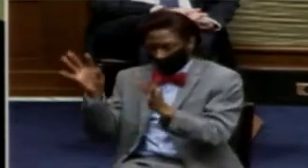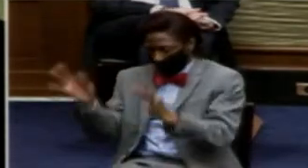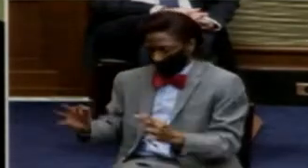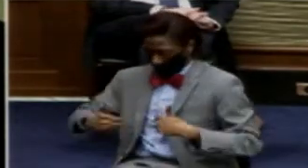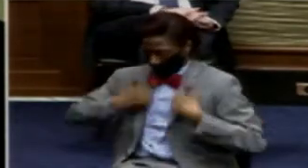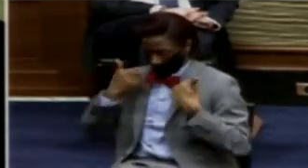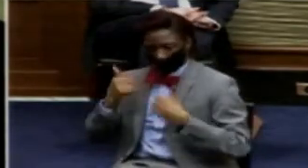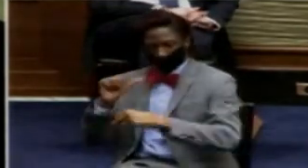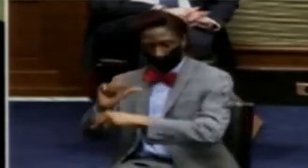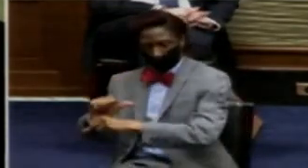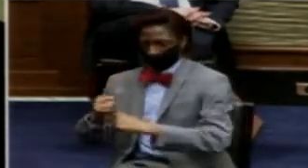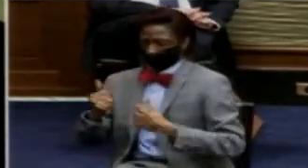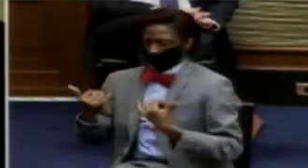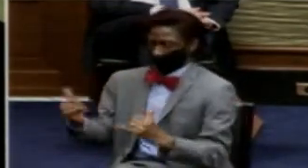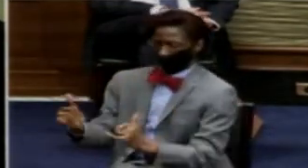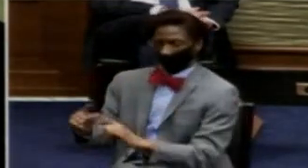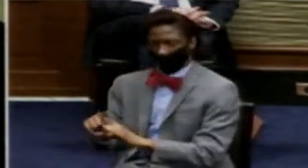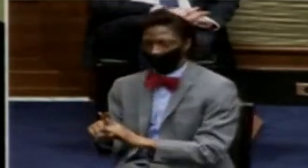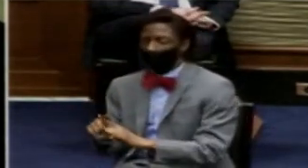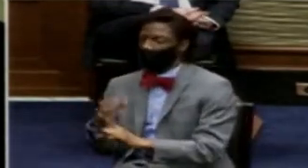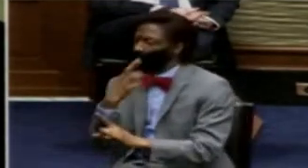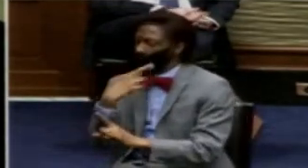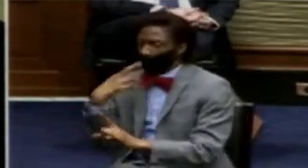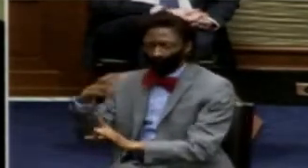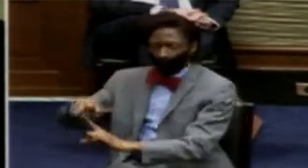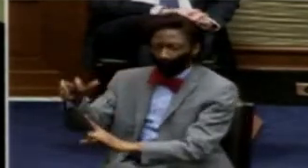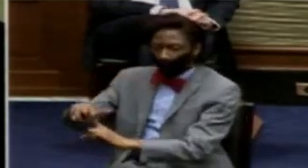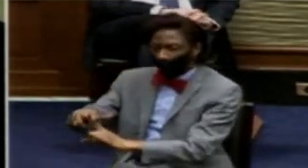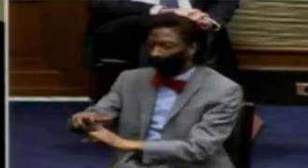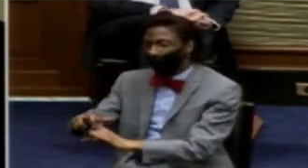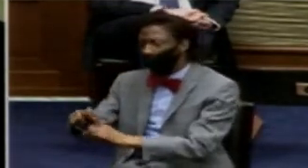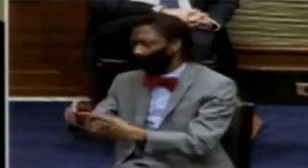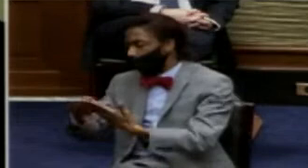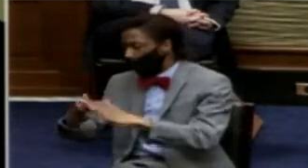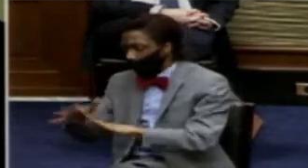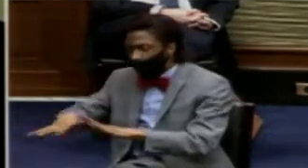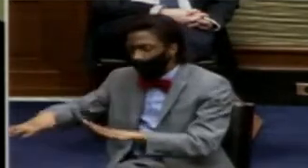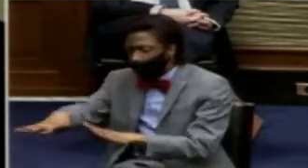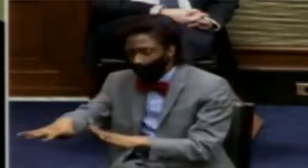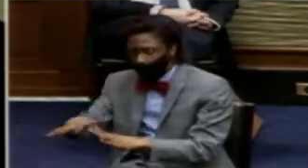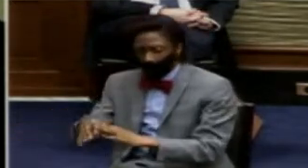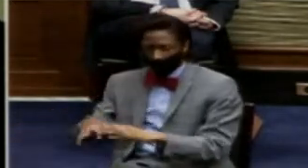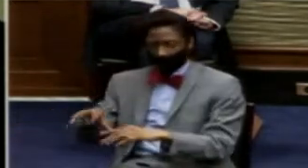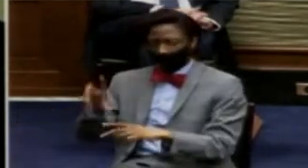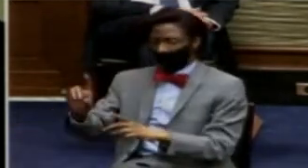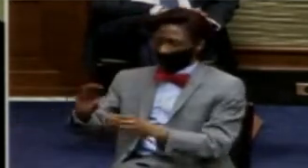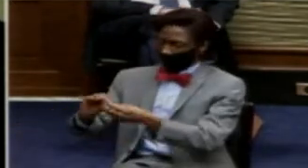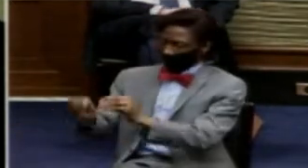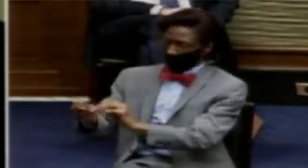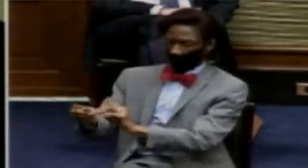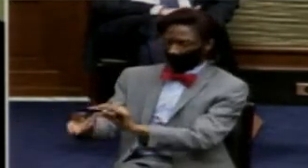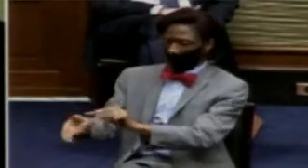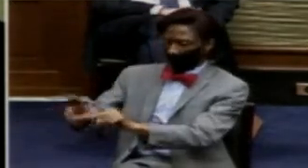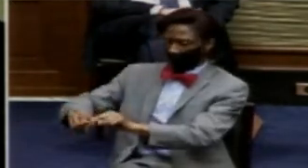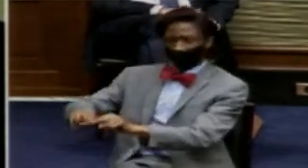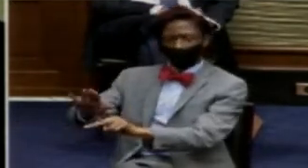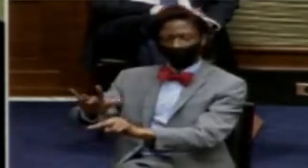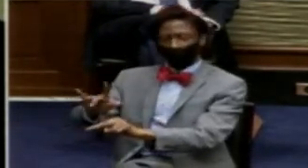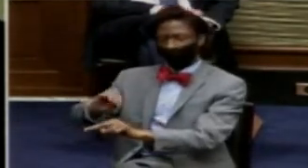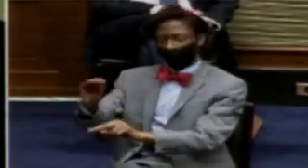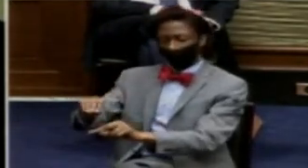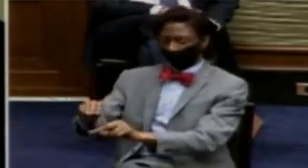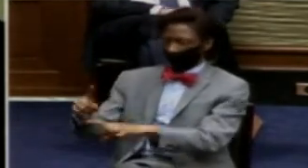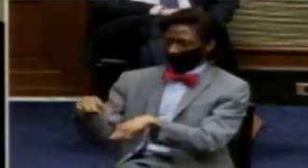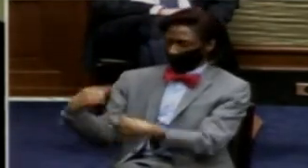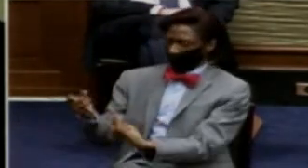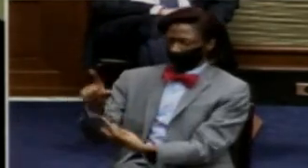teams, world-class restaurants, and thriving neighborhoods. The district population has grown 25% over the last 2 decades and